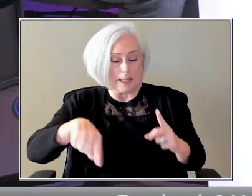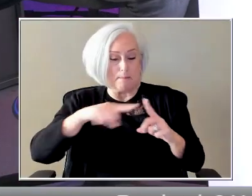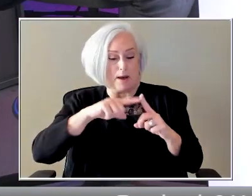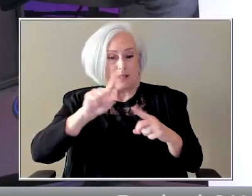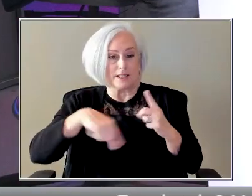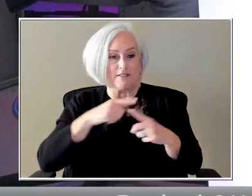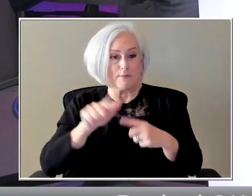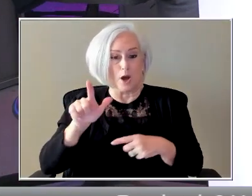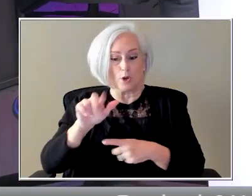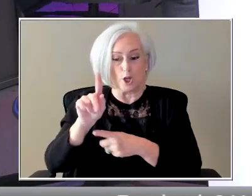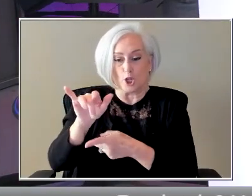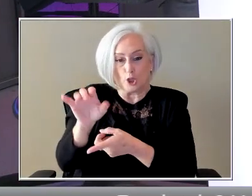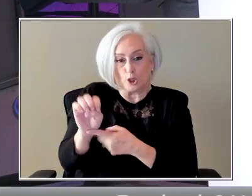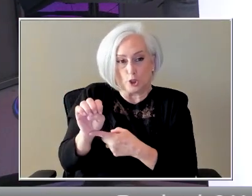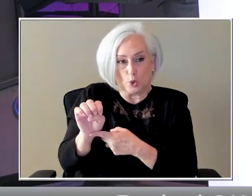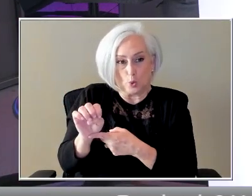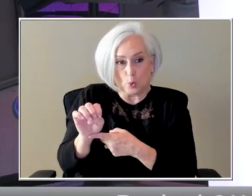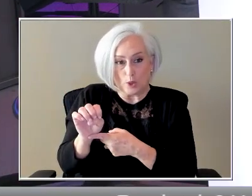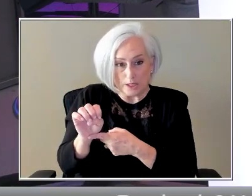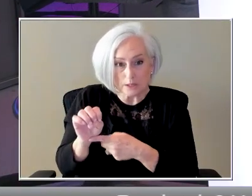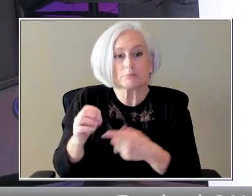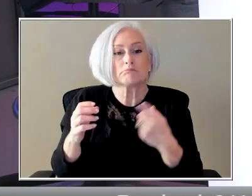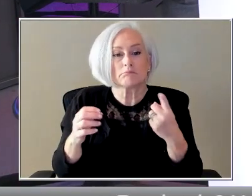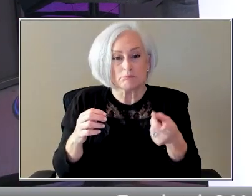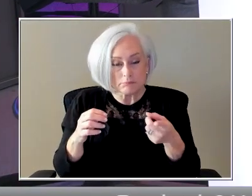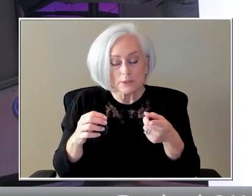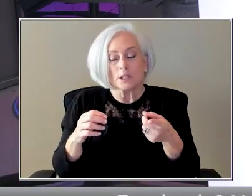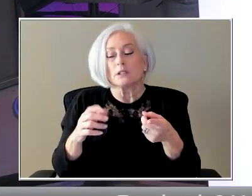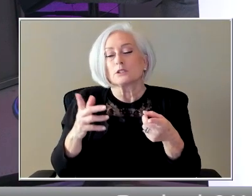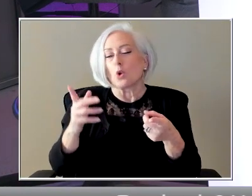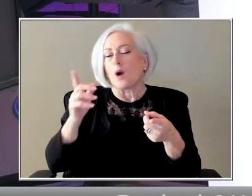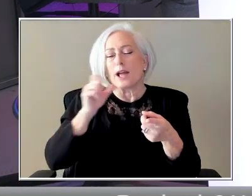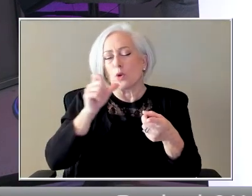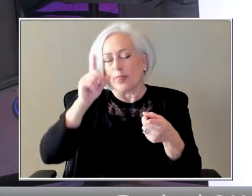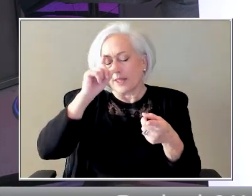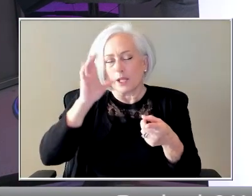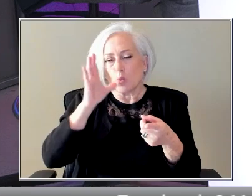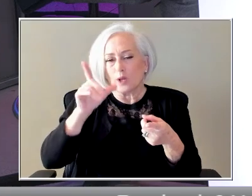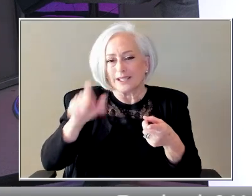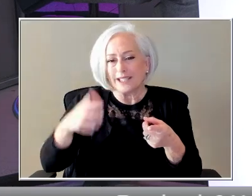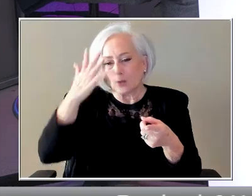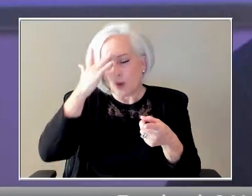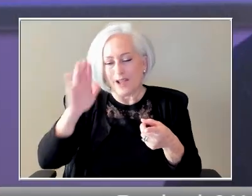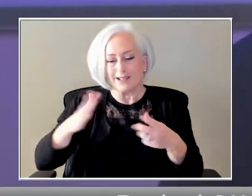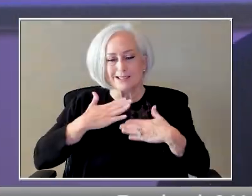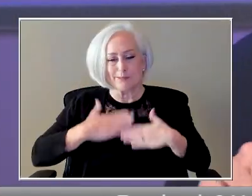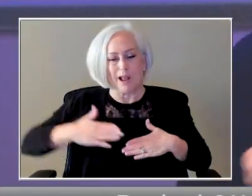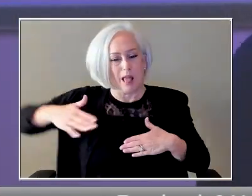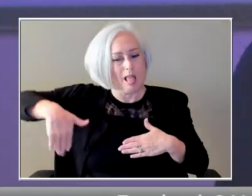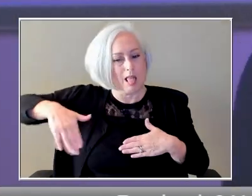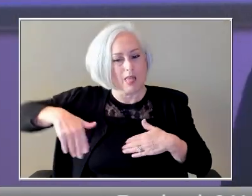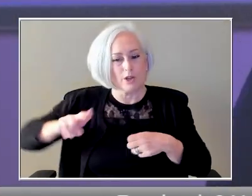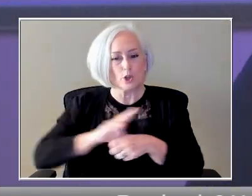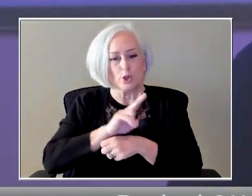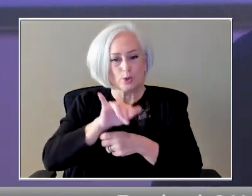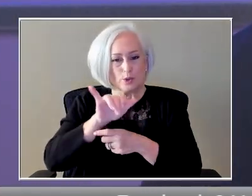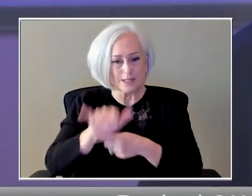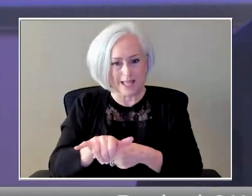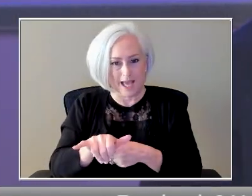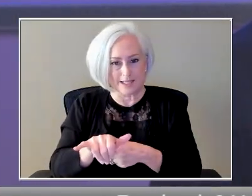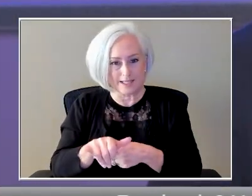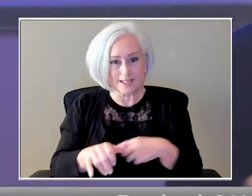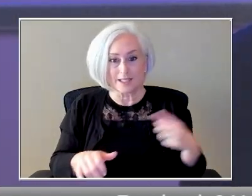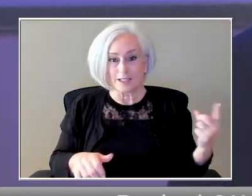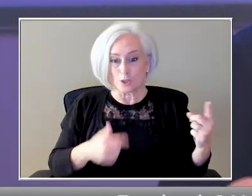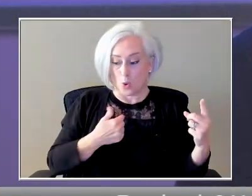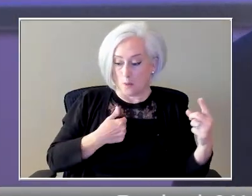need another one, they don't take that one out. They just put the next one right beside it. Okay. Because my question is, like, how many beside it's can you do? Yeah. Right. You know, he's going